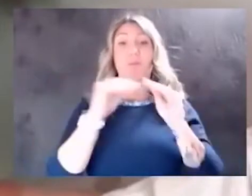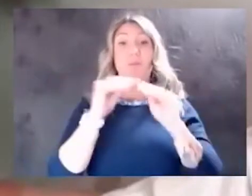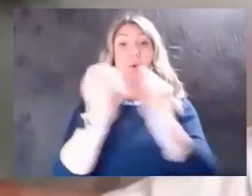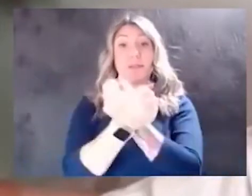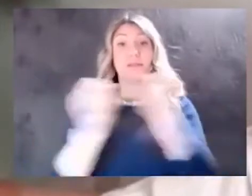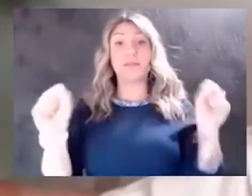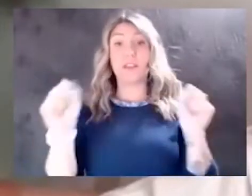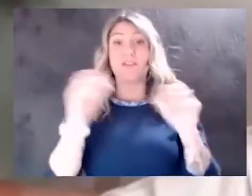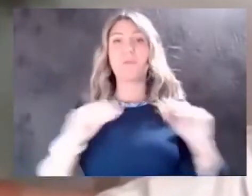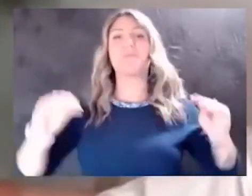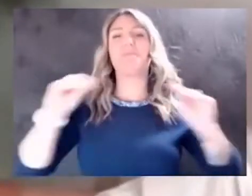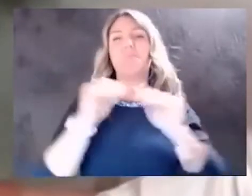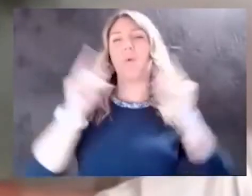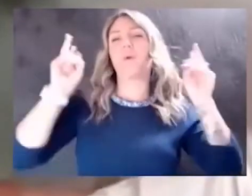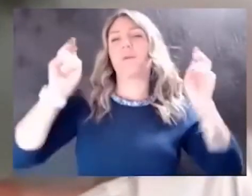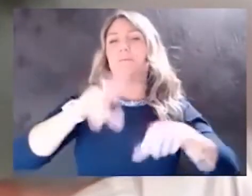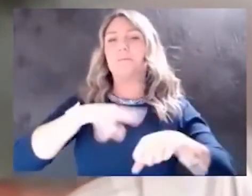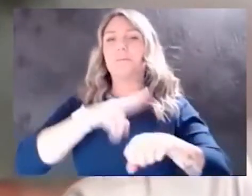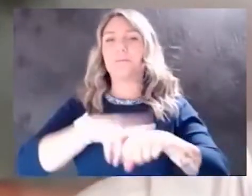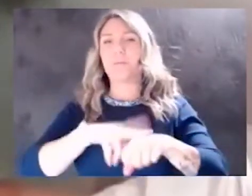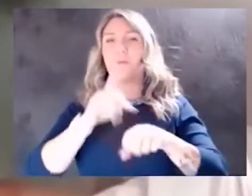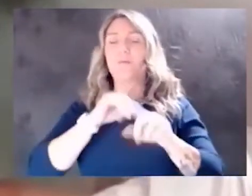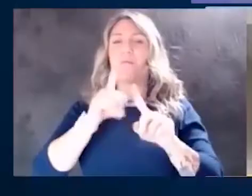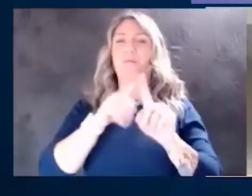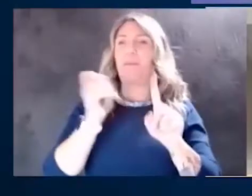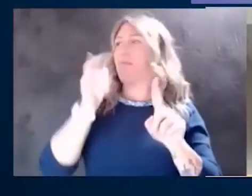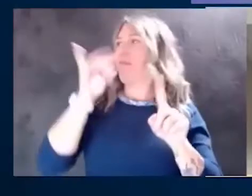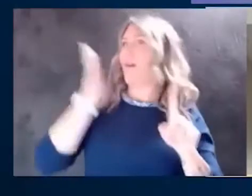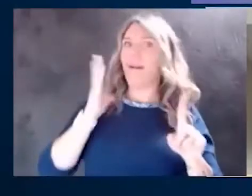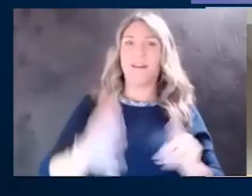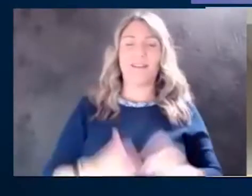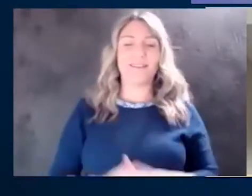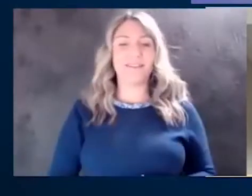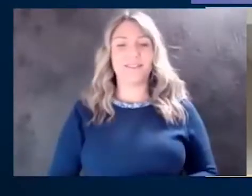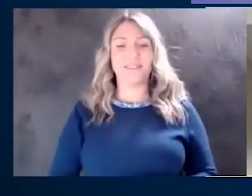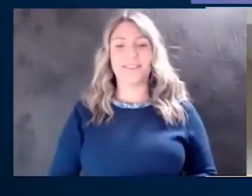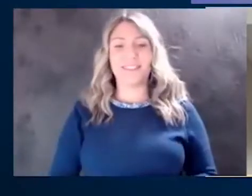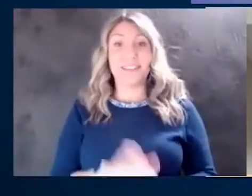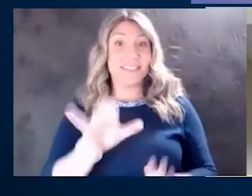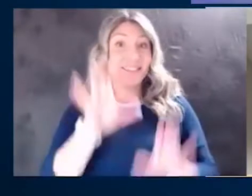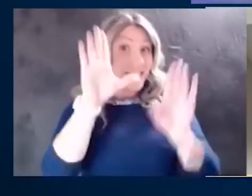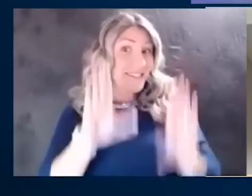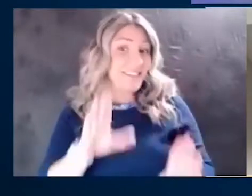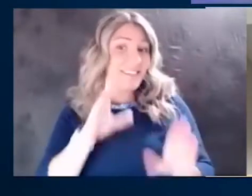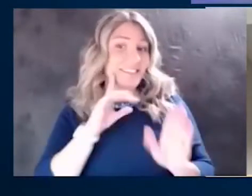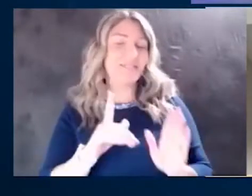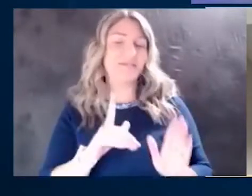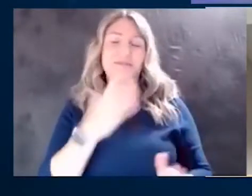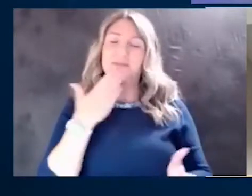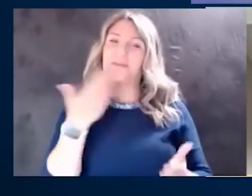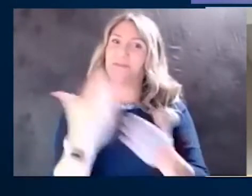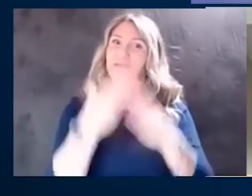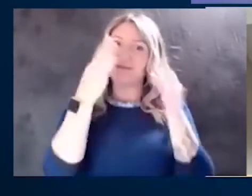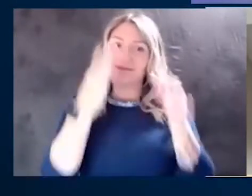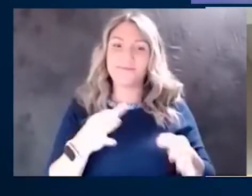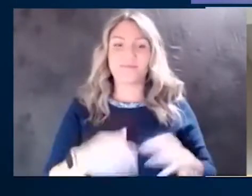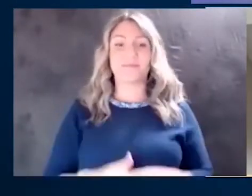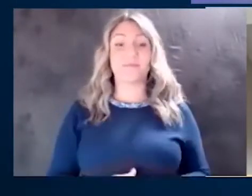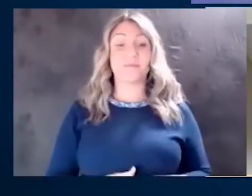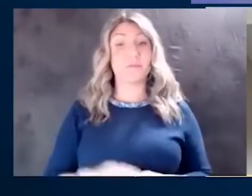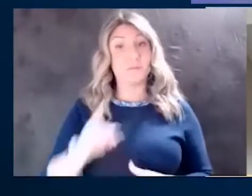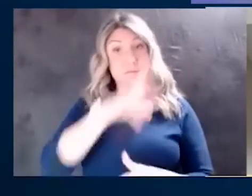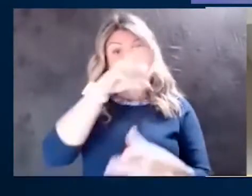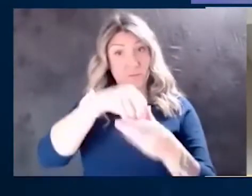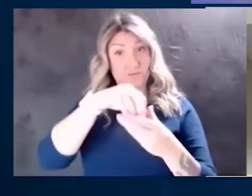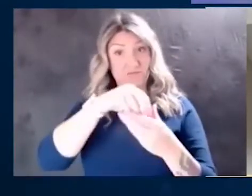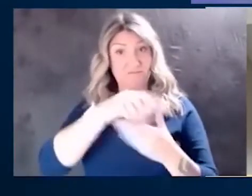more normal than what we were used to. Yeah, that's outstanding. Well chosen. And are you involved in extracurricular